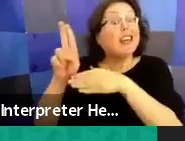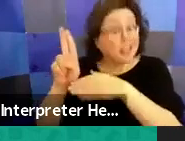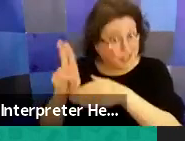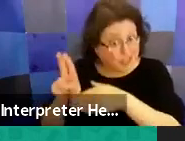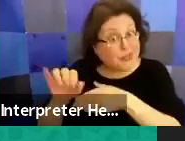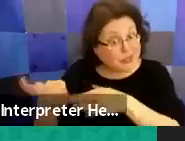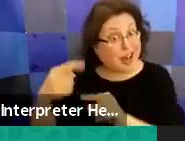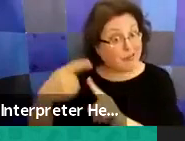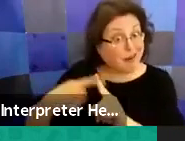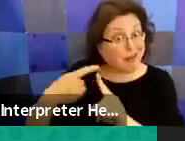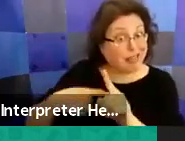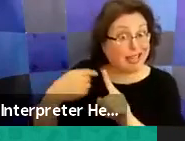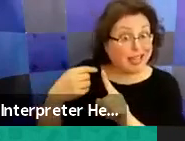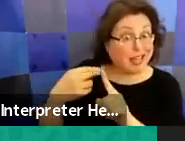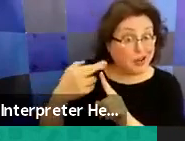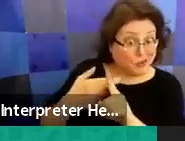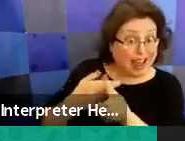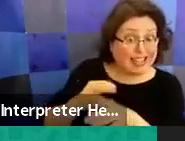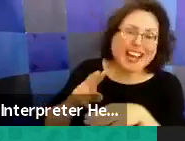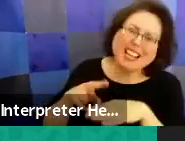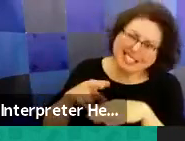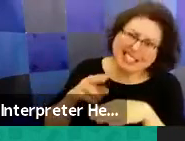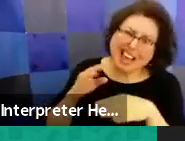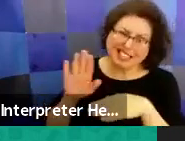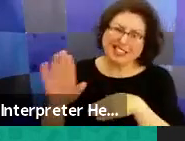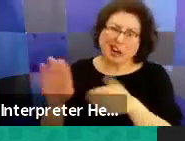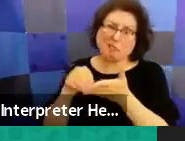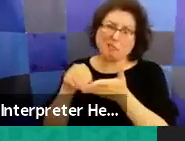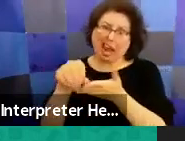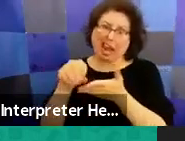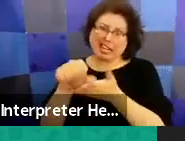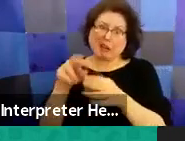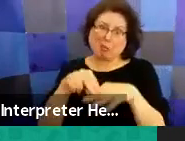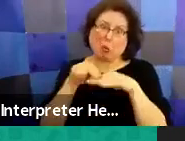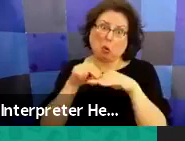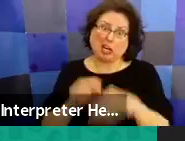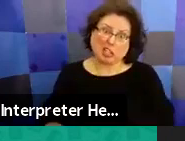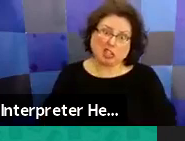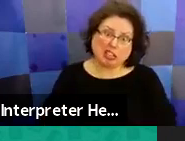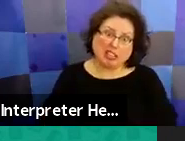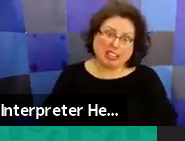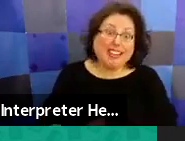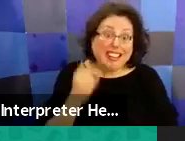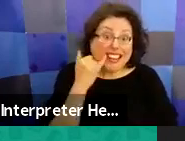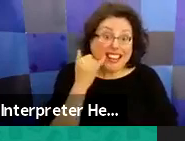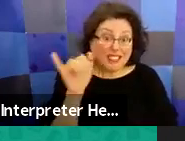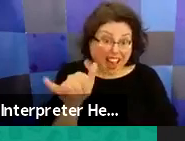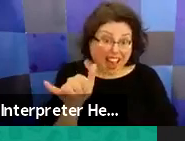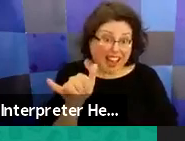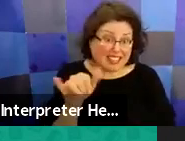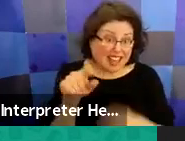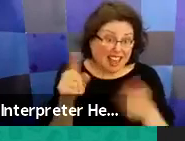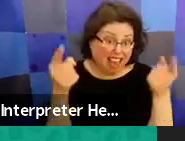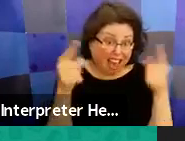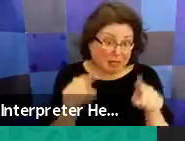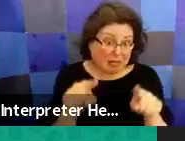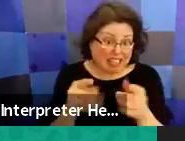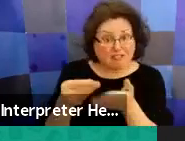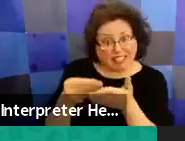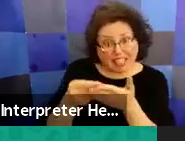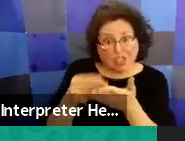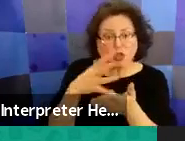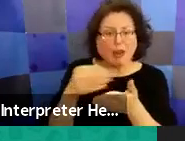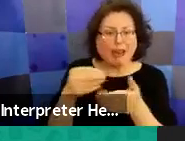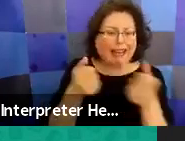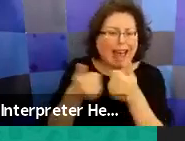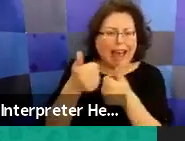rent payment as part of their mortgage payment. And so if that is the case regarding the financial and administrative burden,